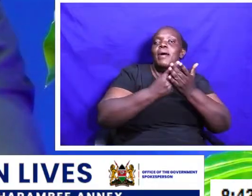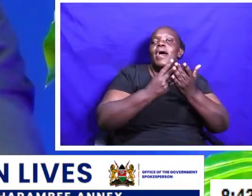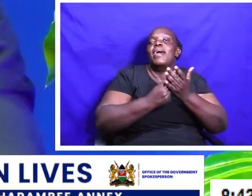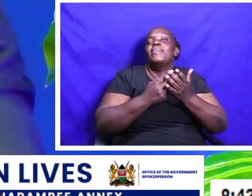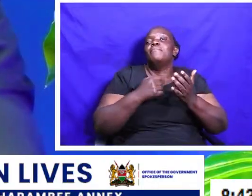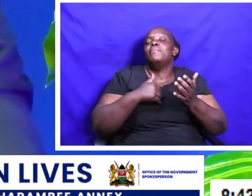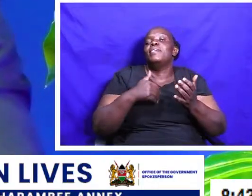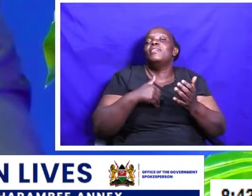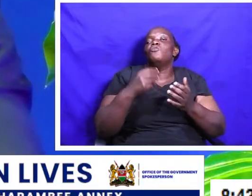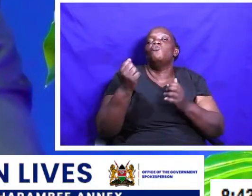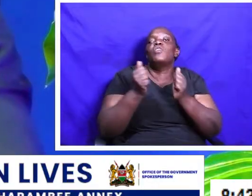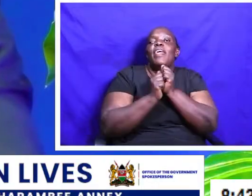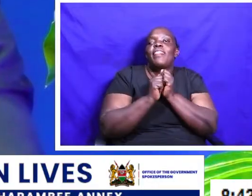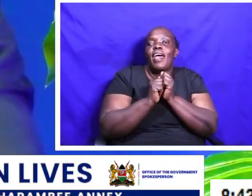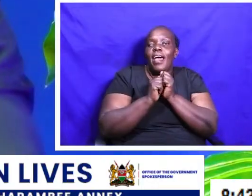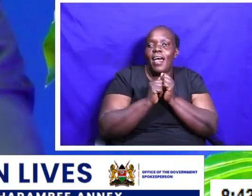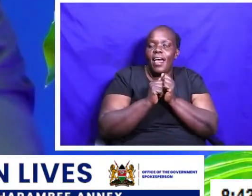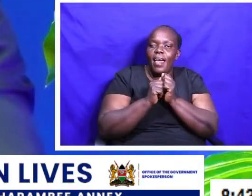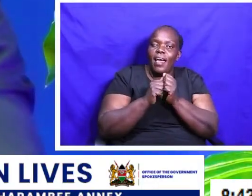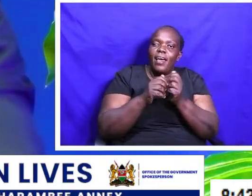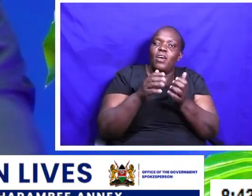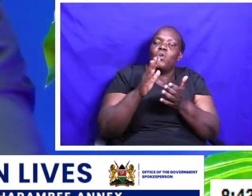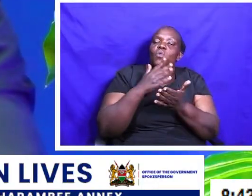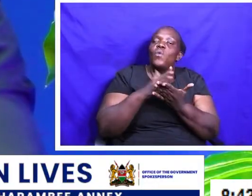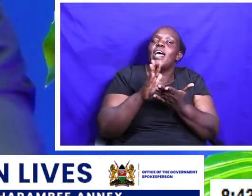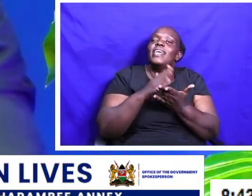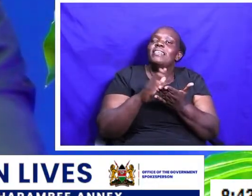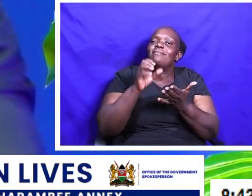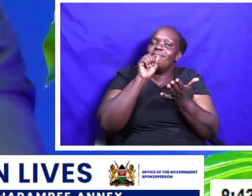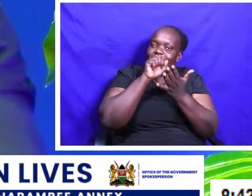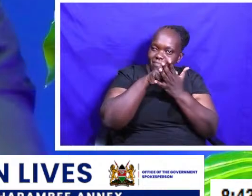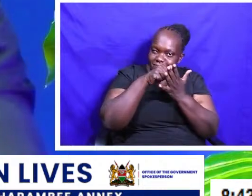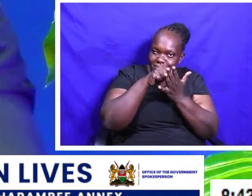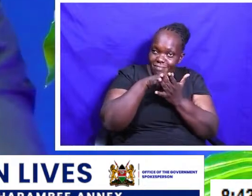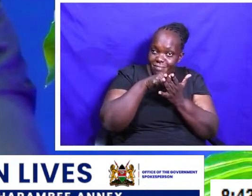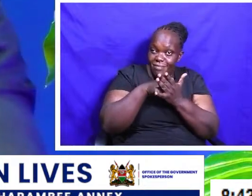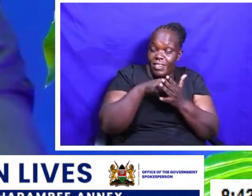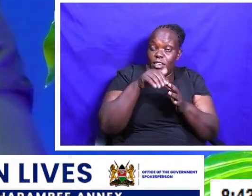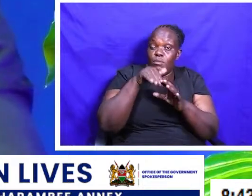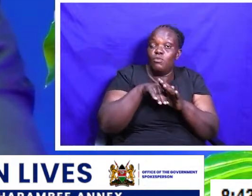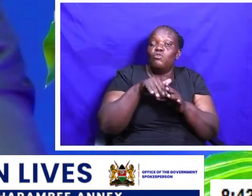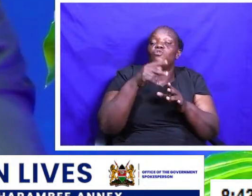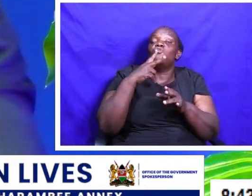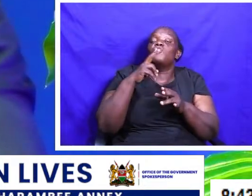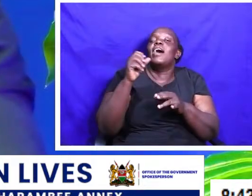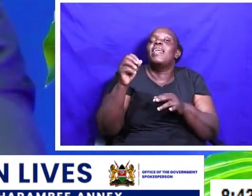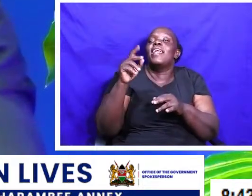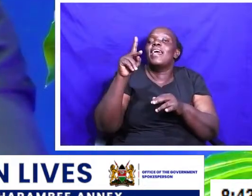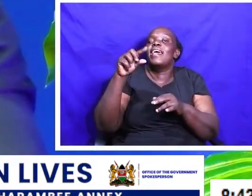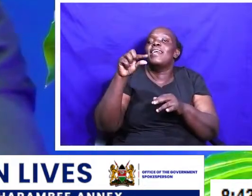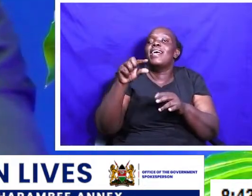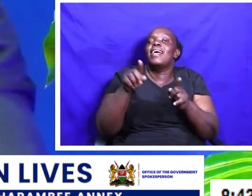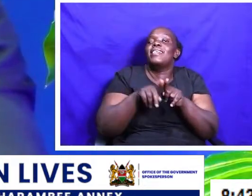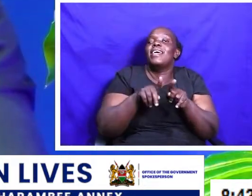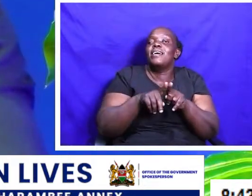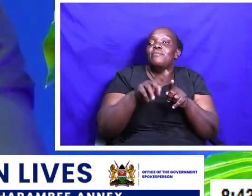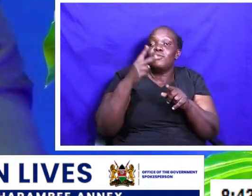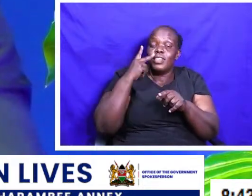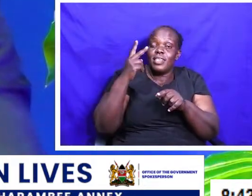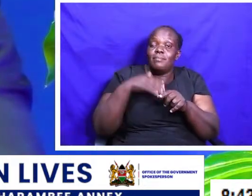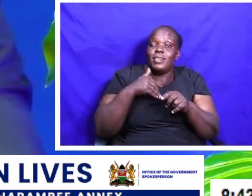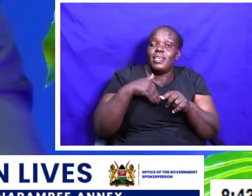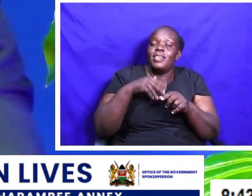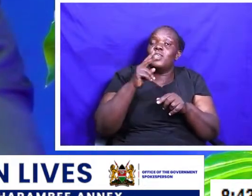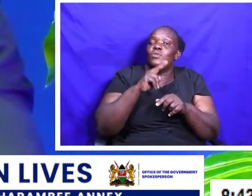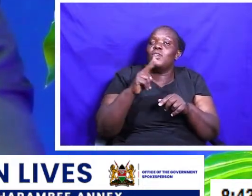business partner yangu, mimi na tunaenda tunachukua waste pale Nguruwe, unaweka at least 200 kg. Kama